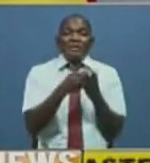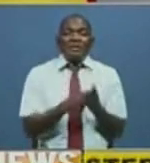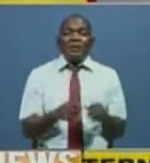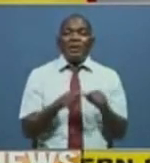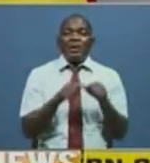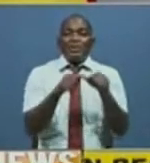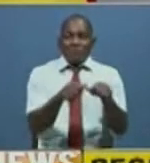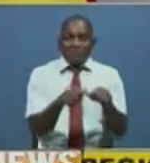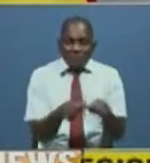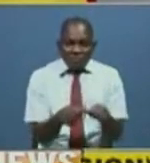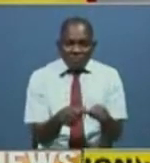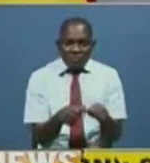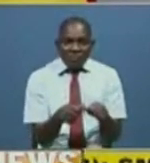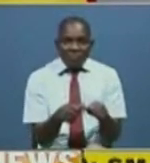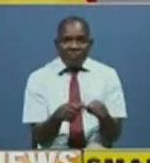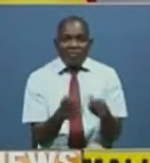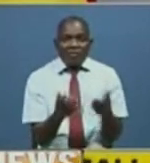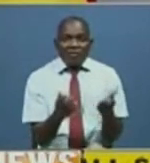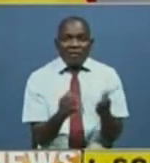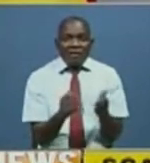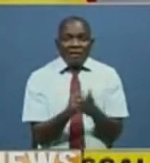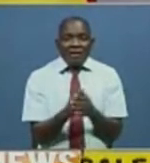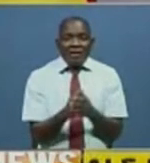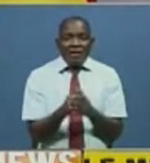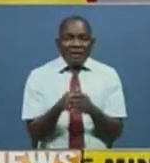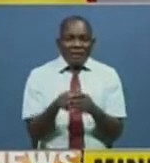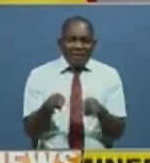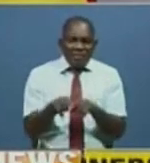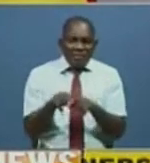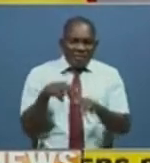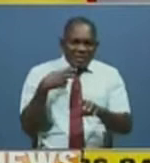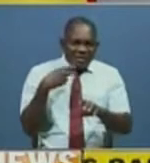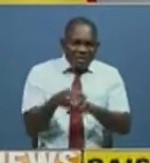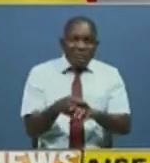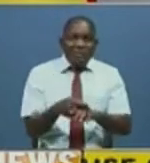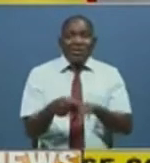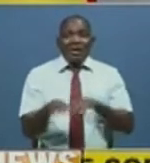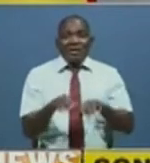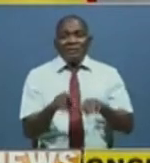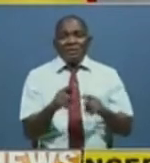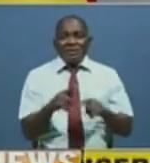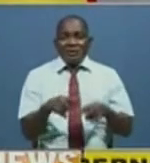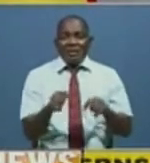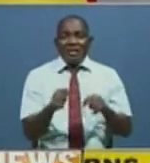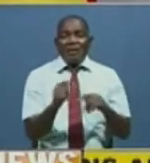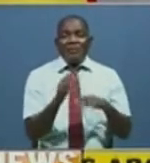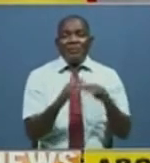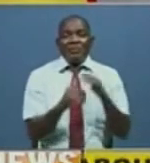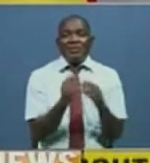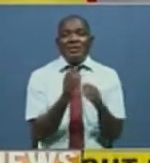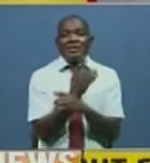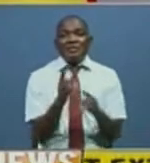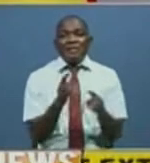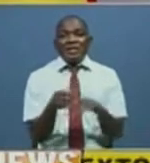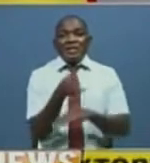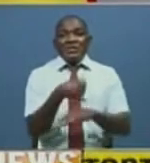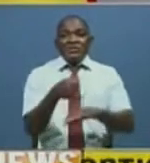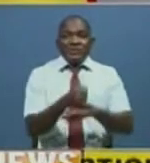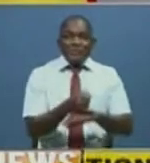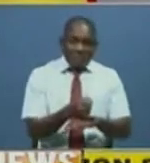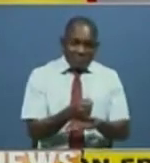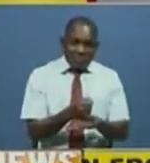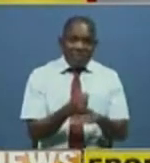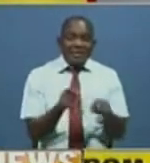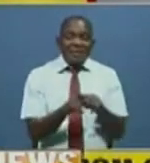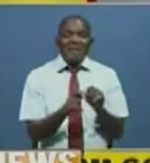that the difficult exercise of trying to build democratic institutions